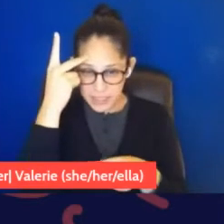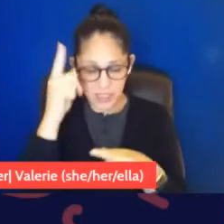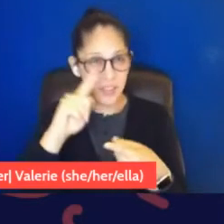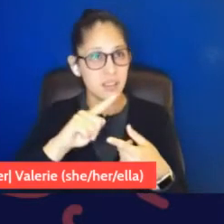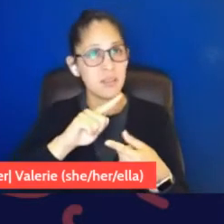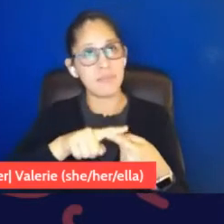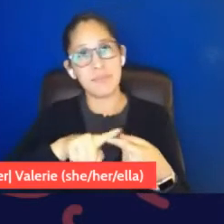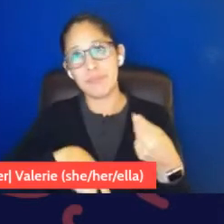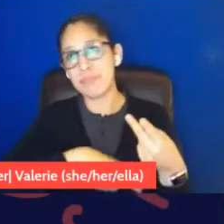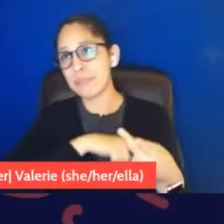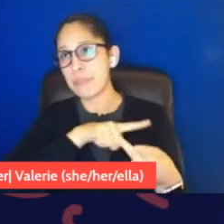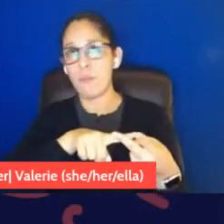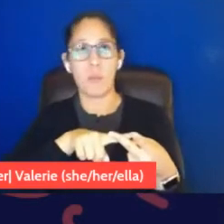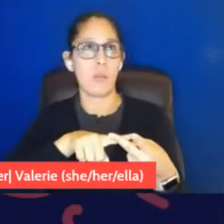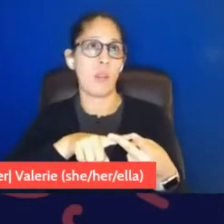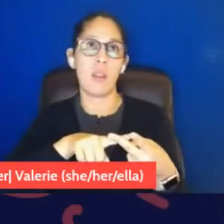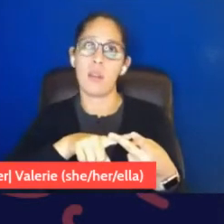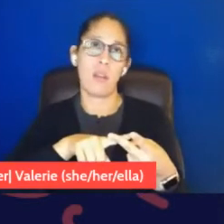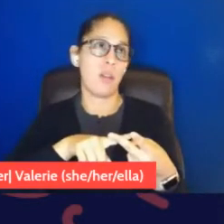the